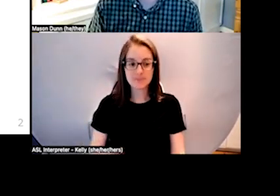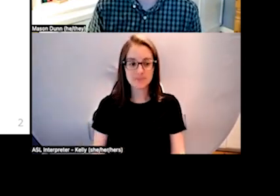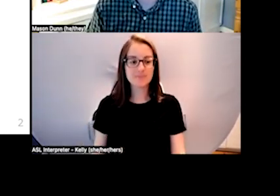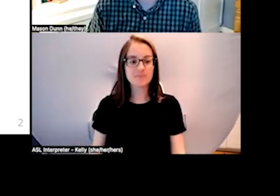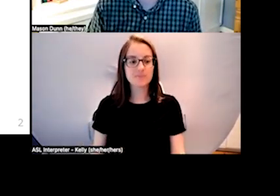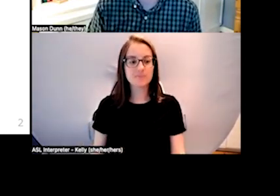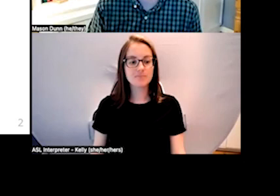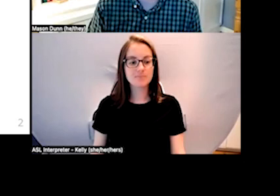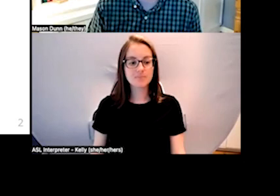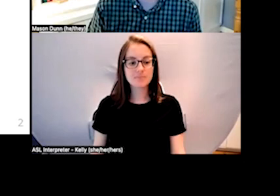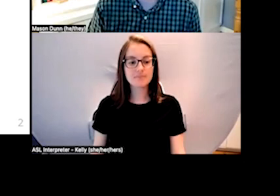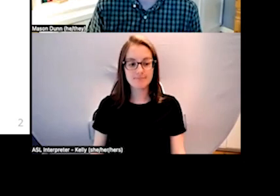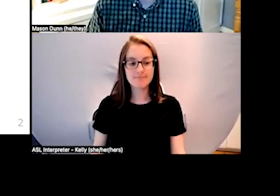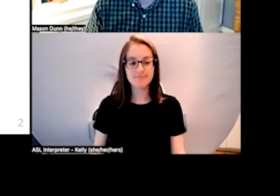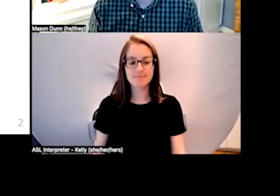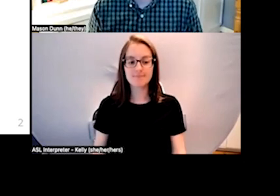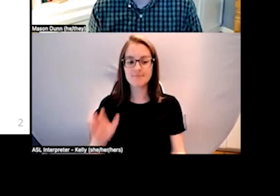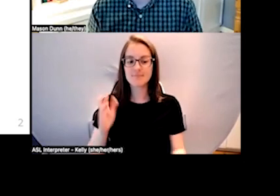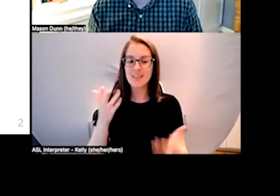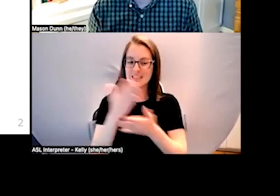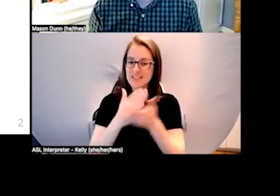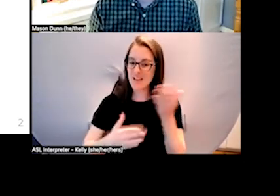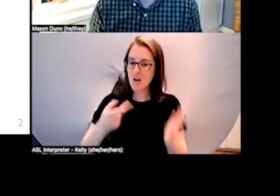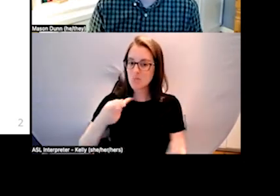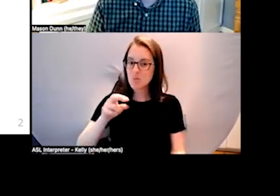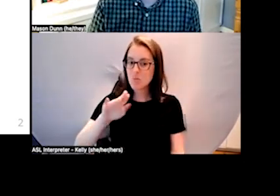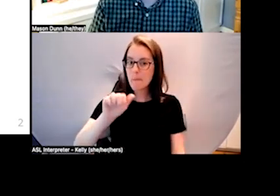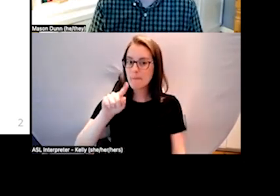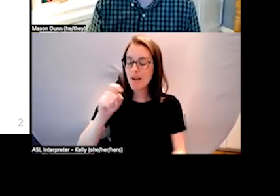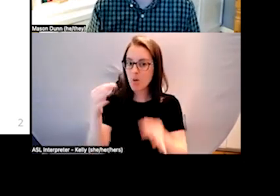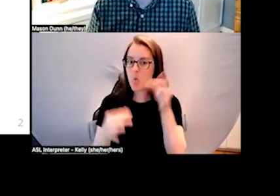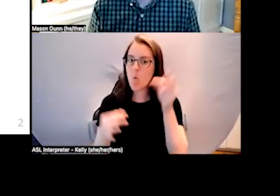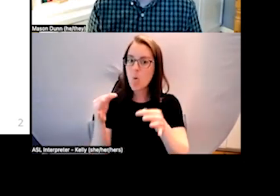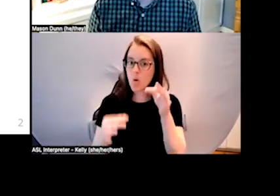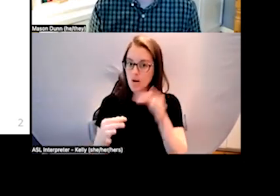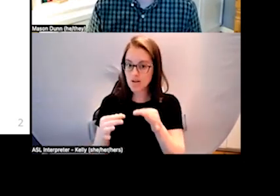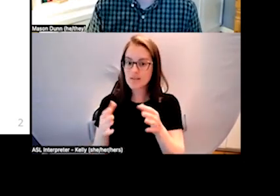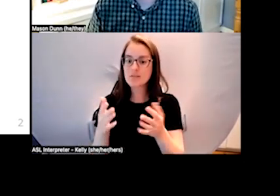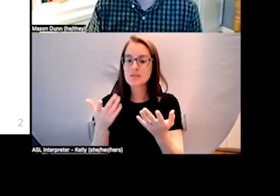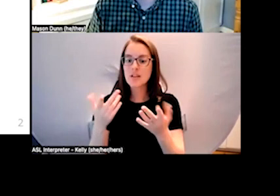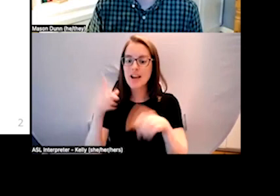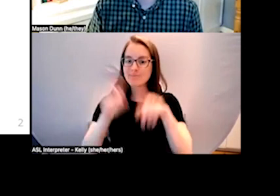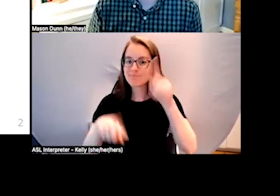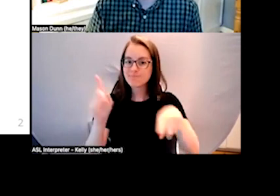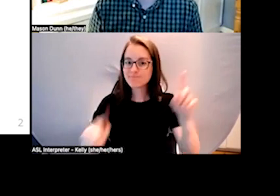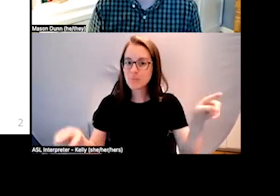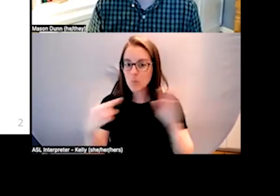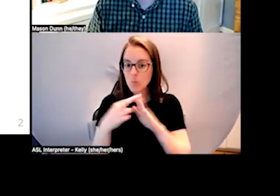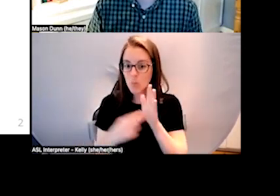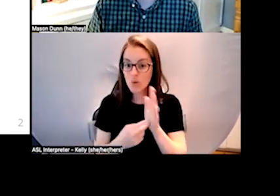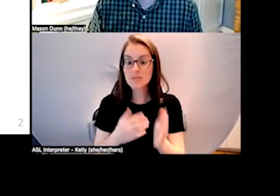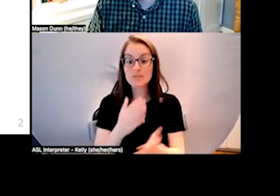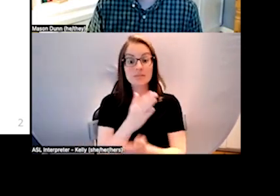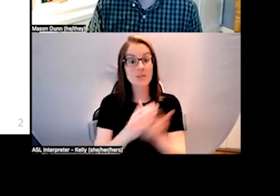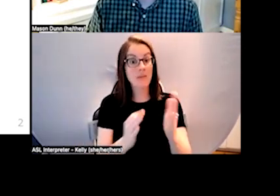challenges: inconsistency in probate courts. Some probate courts have asked trans folks to come in for a name